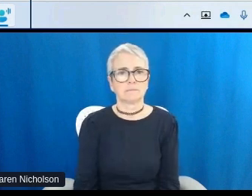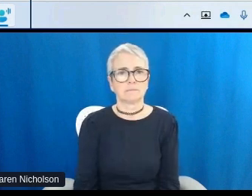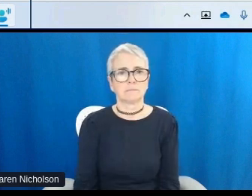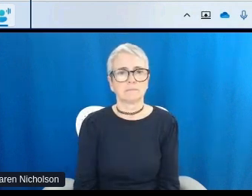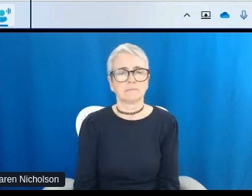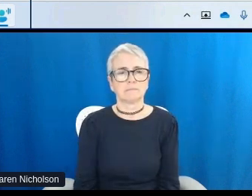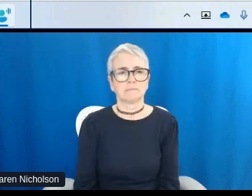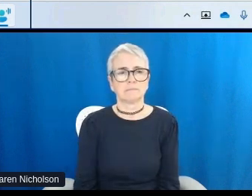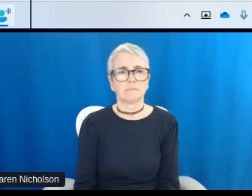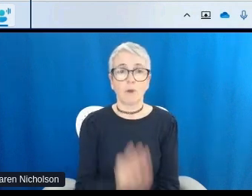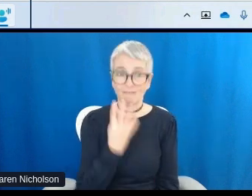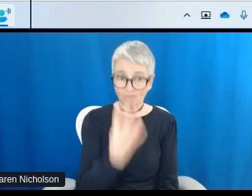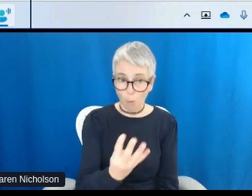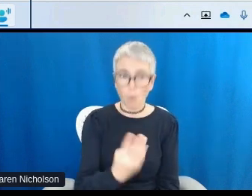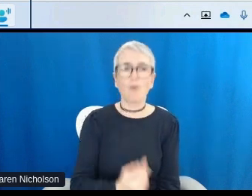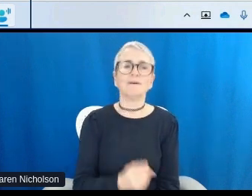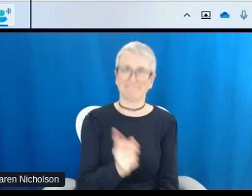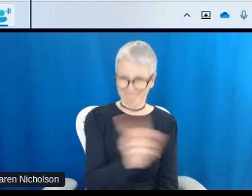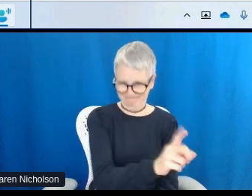4.